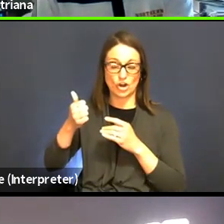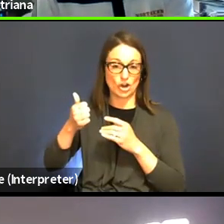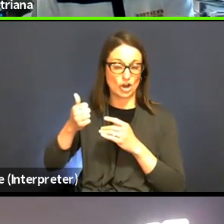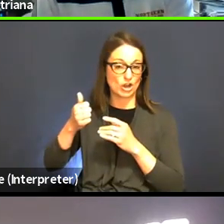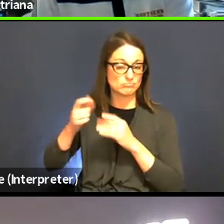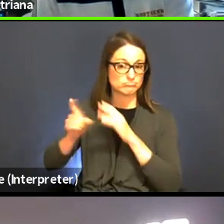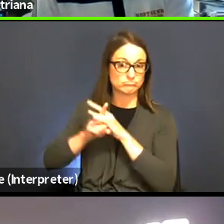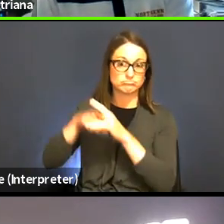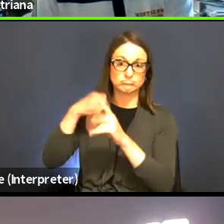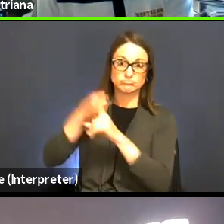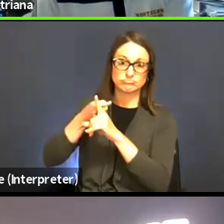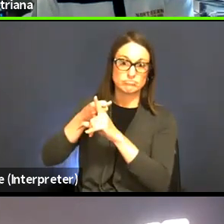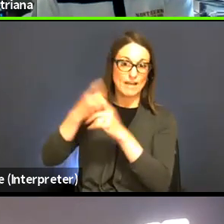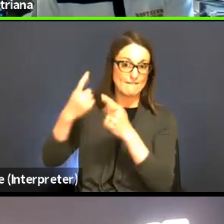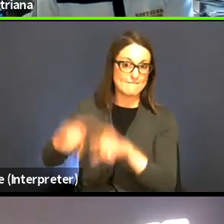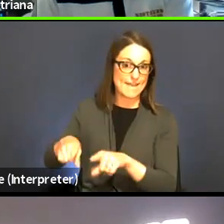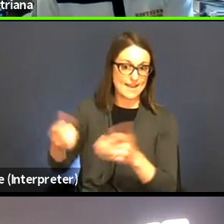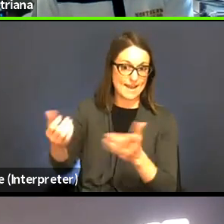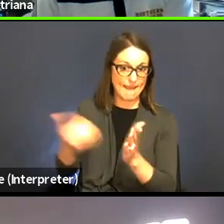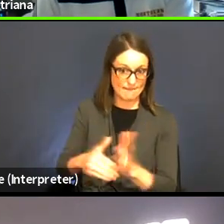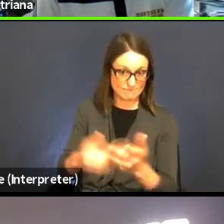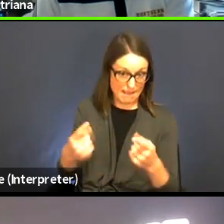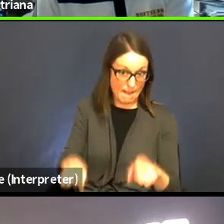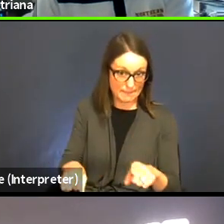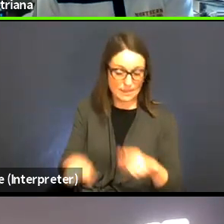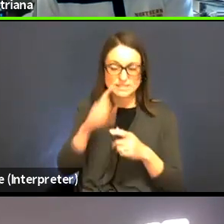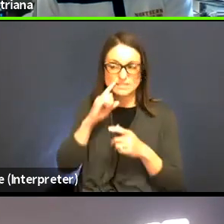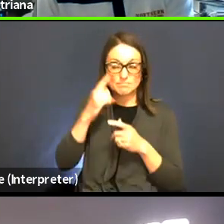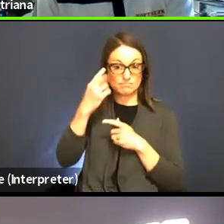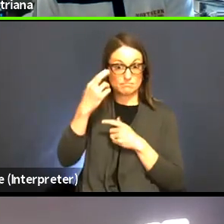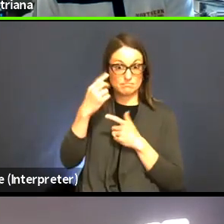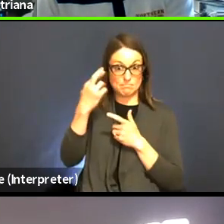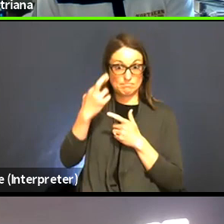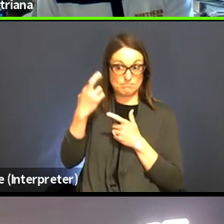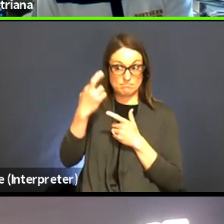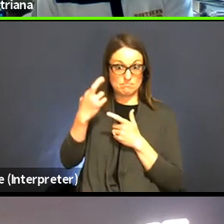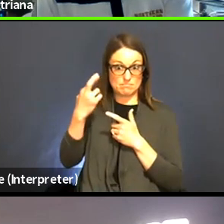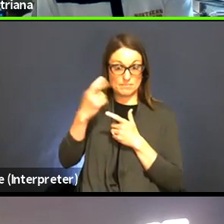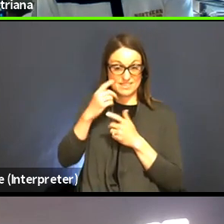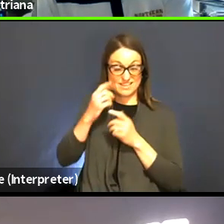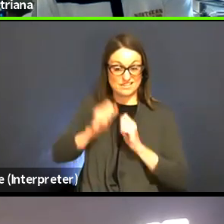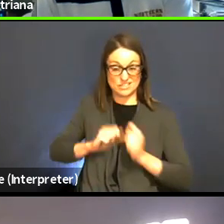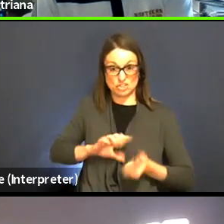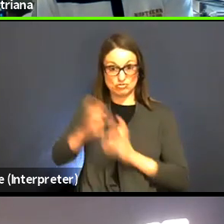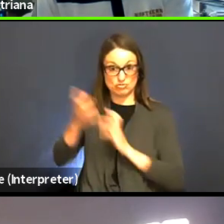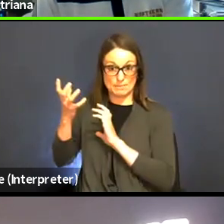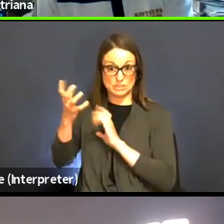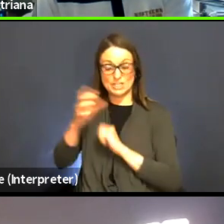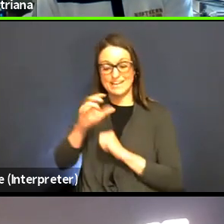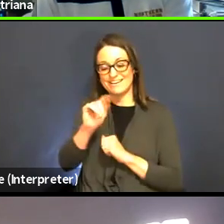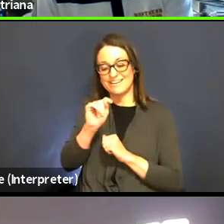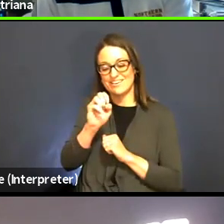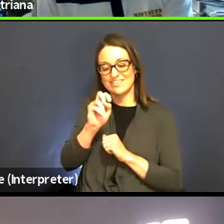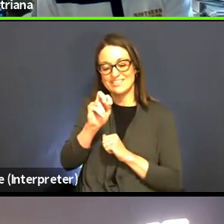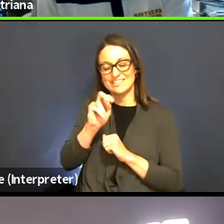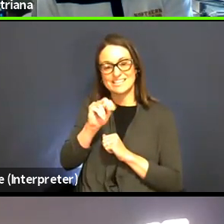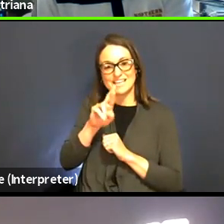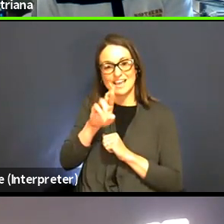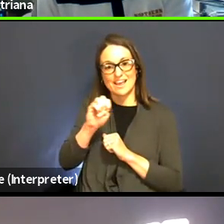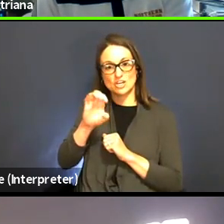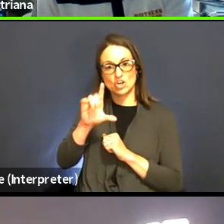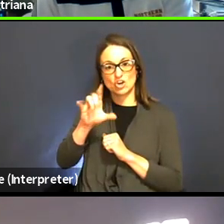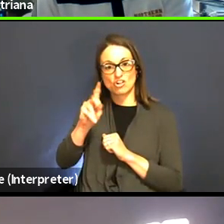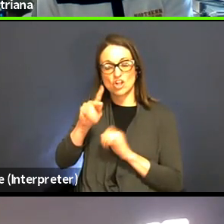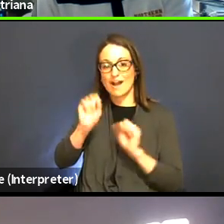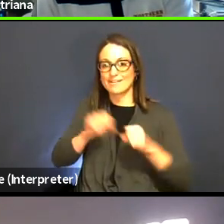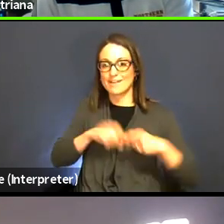occurred that would require, because of the disruption, that the tenure clock be stopped and a faculty member be given more